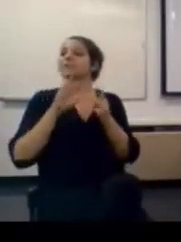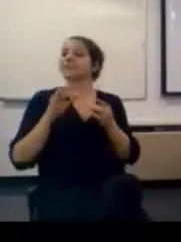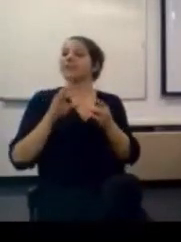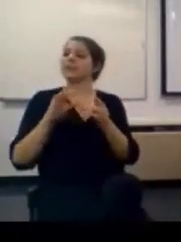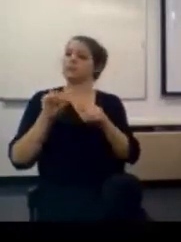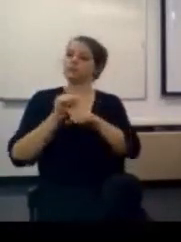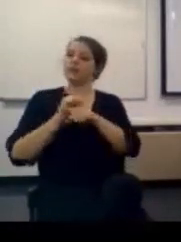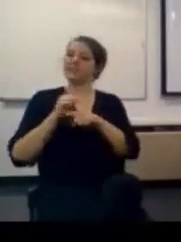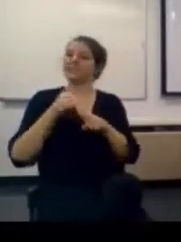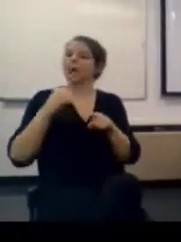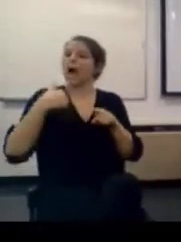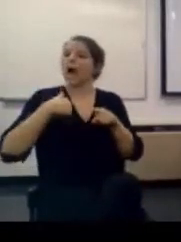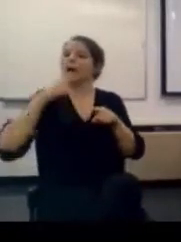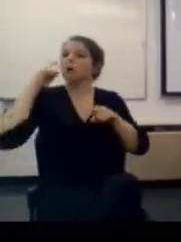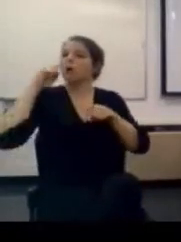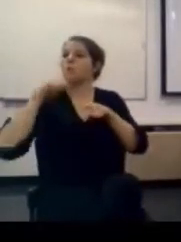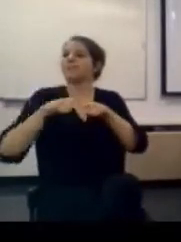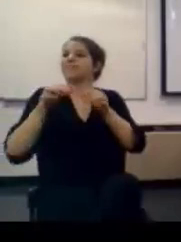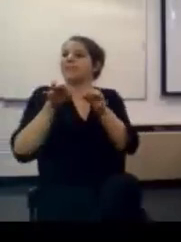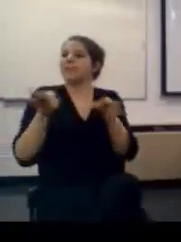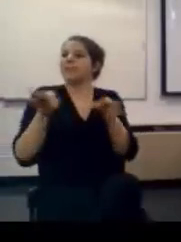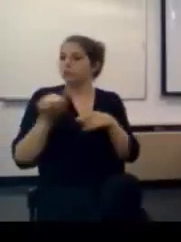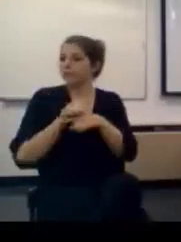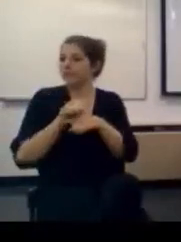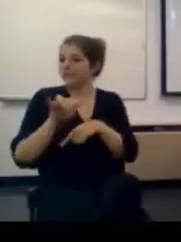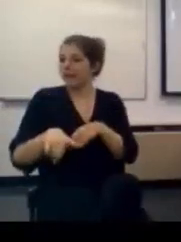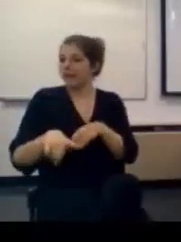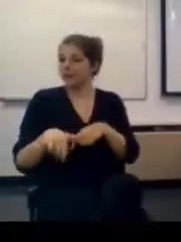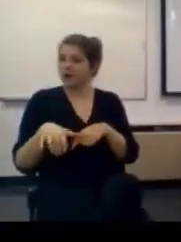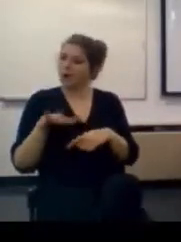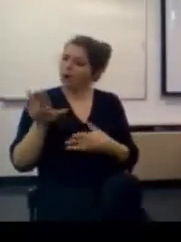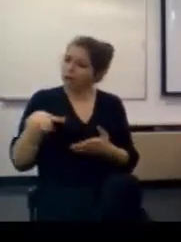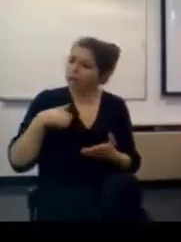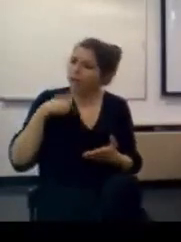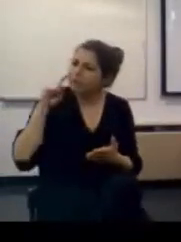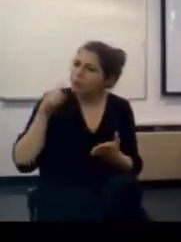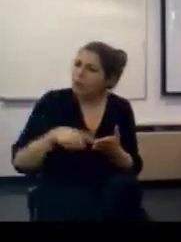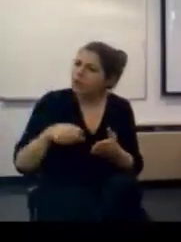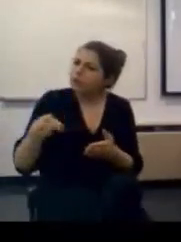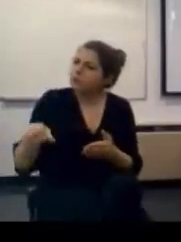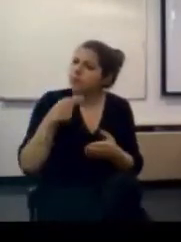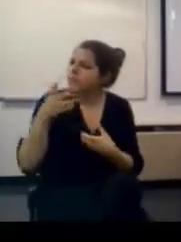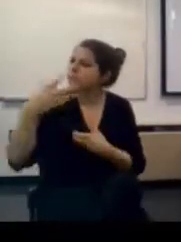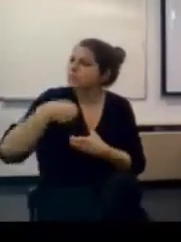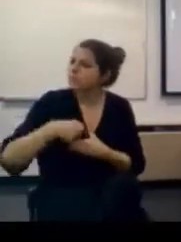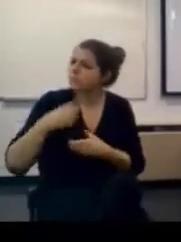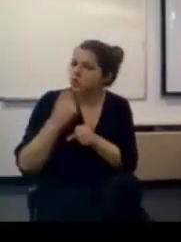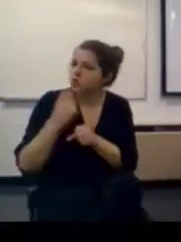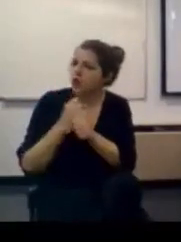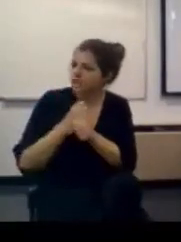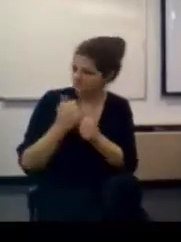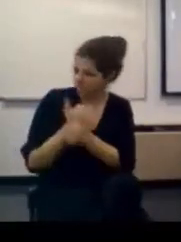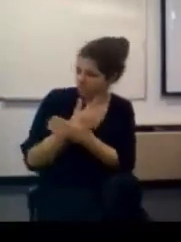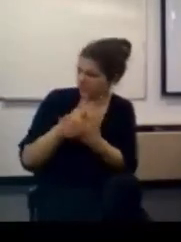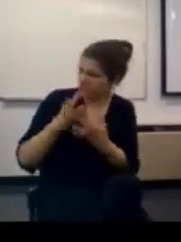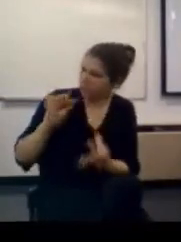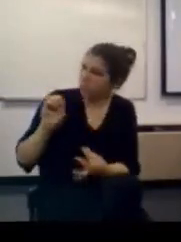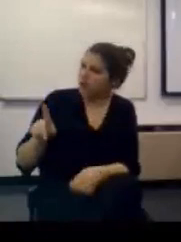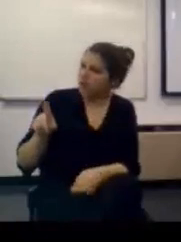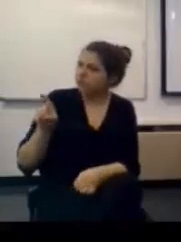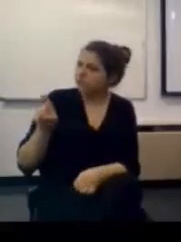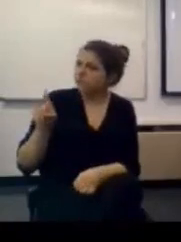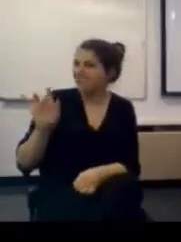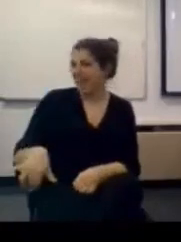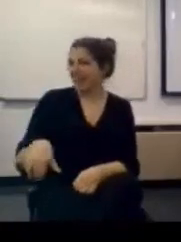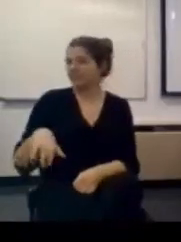one of the things I'd like people to say is practice the I noticed sentence, right? So it's, Adilsa, I've noticed that you haven't been joining us for